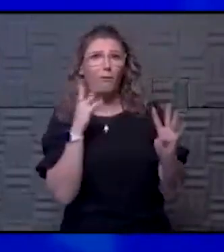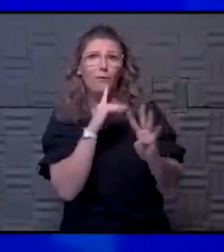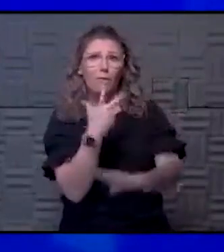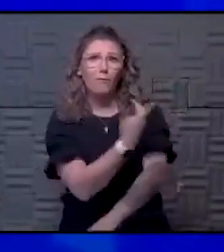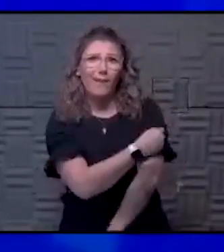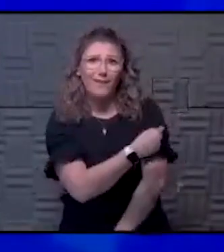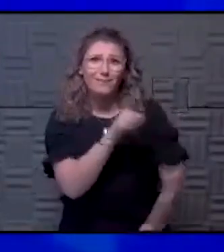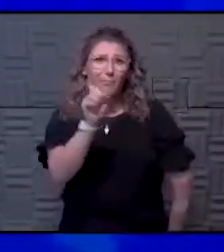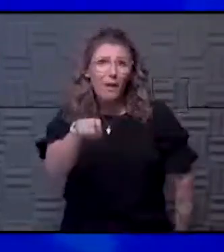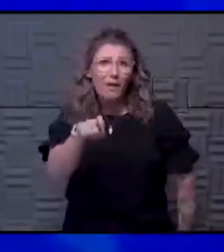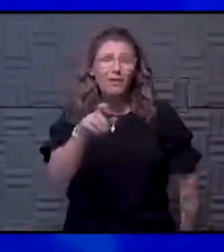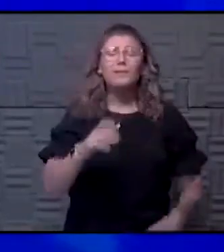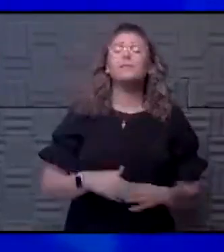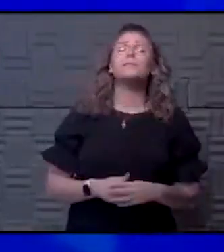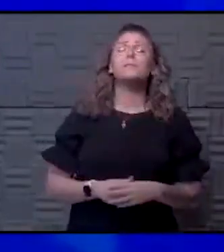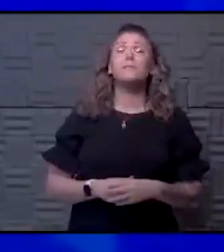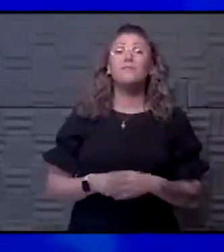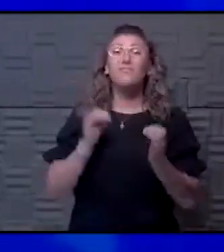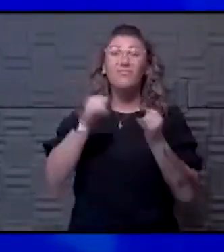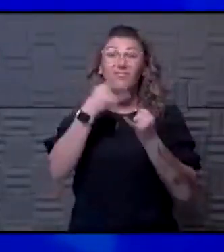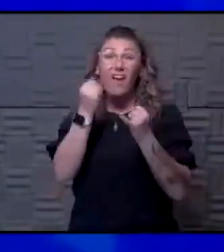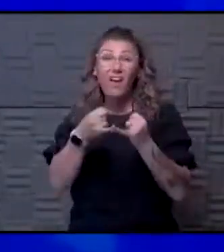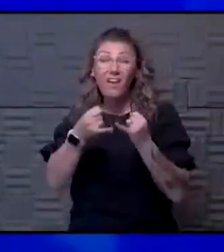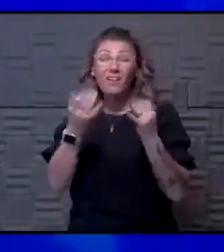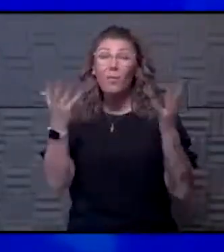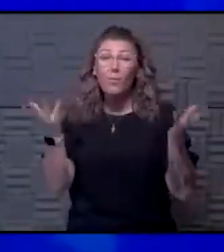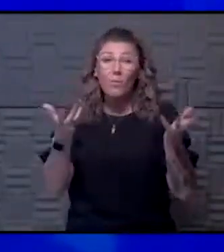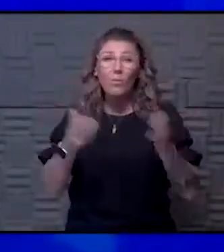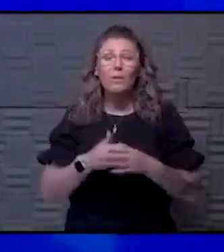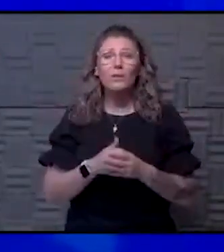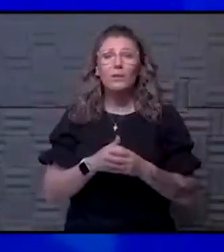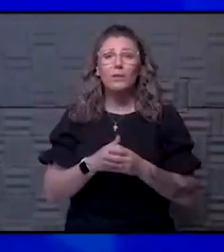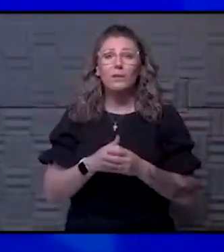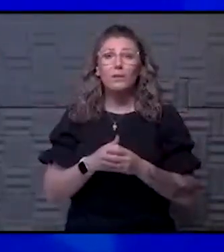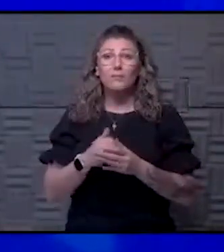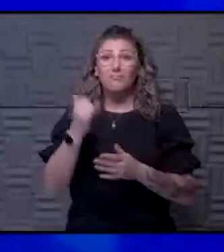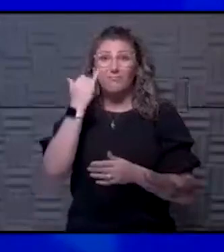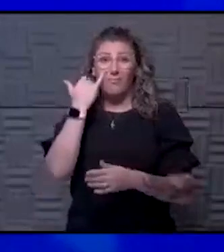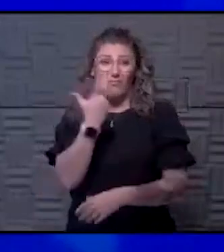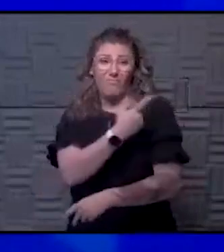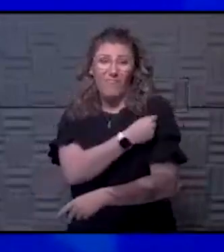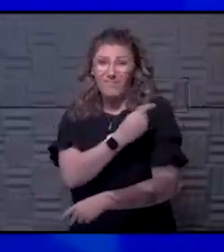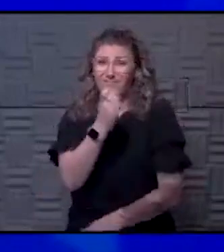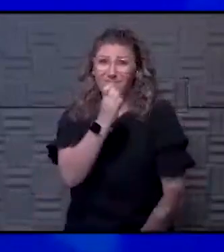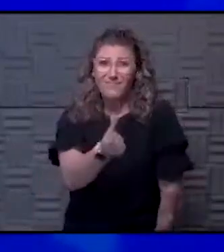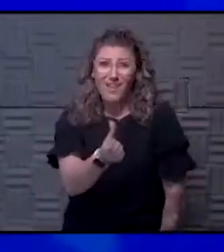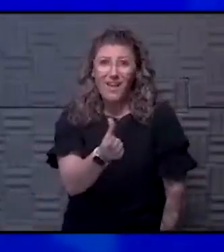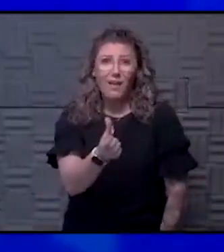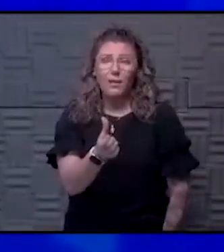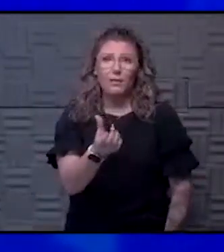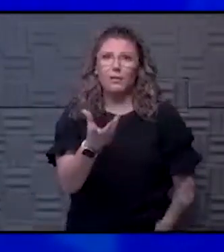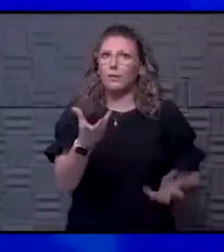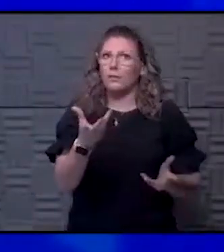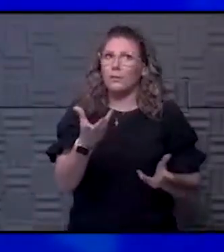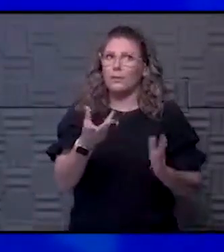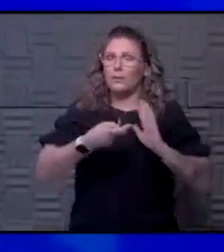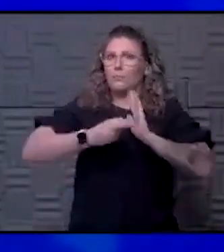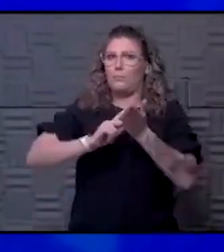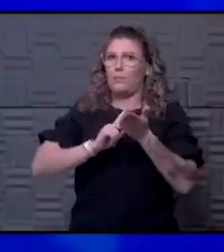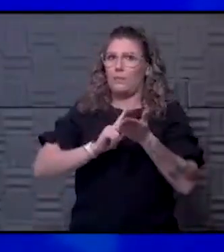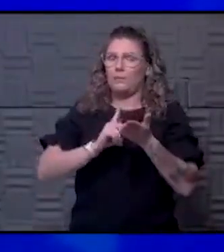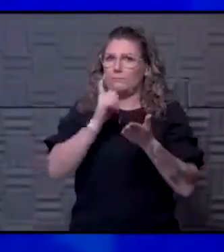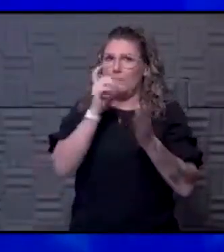going to do good. And finally, if you're not vaccinated, it's not clear that you can't still get the